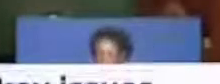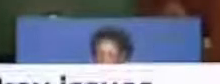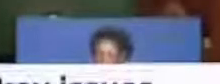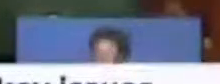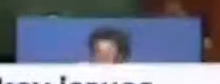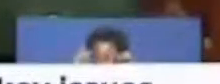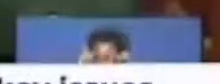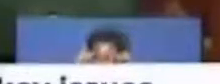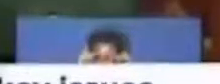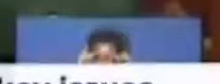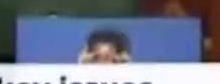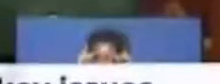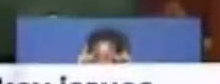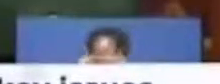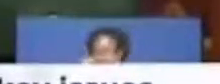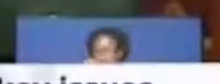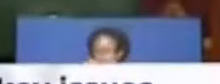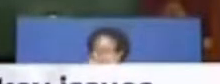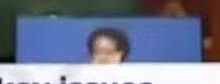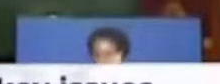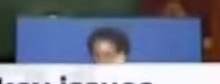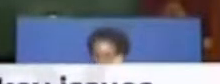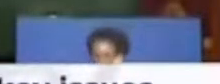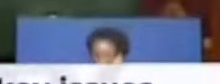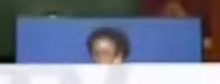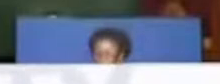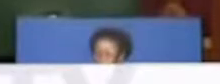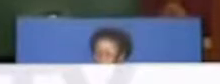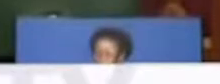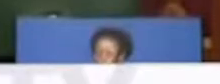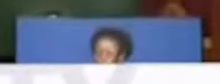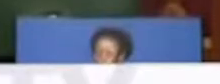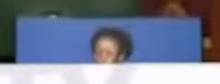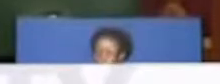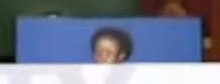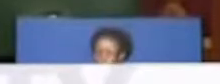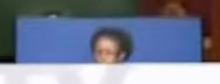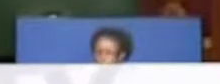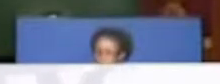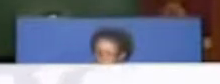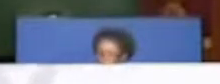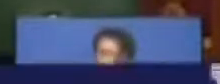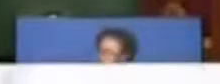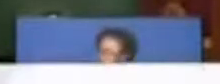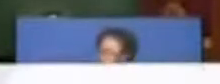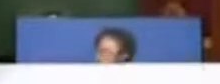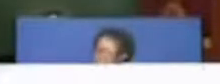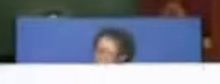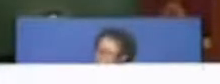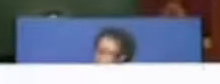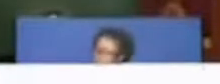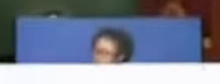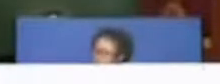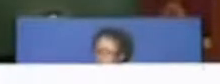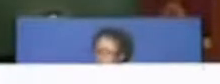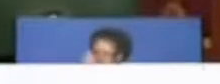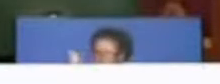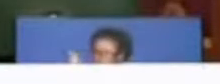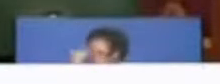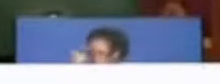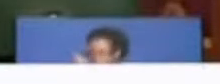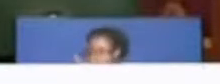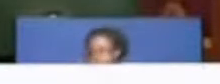Offtake Program is on course in support of communities adversely affected by the ongoing drought in